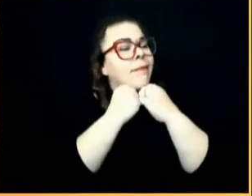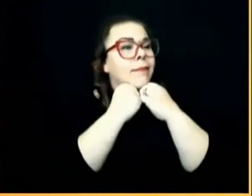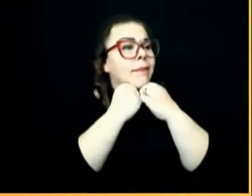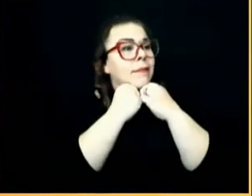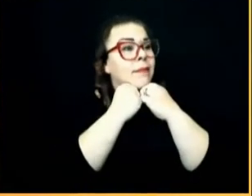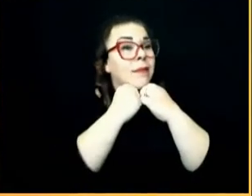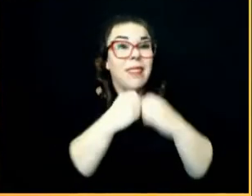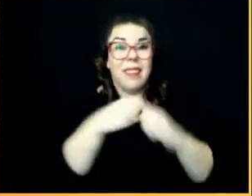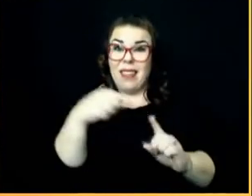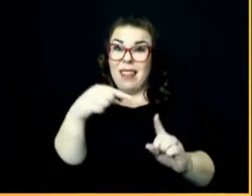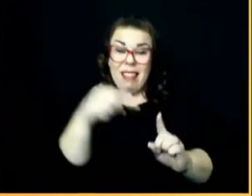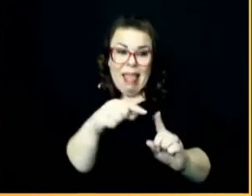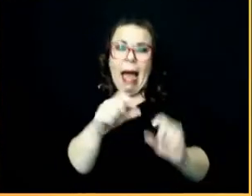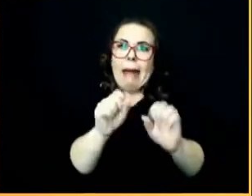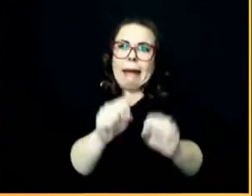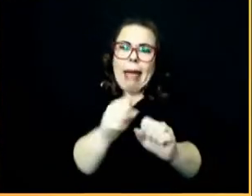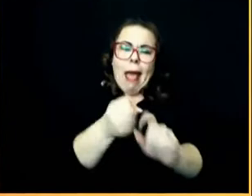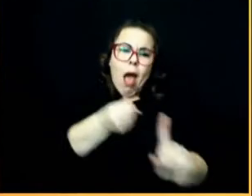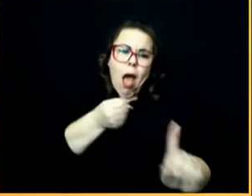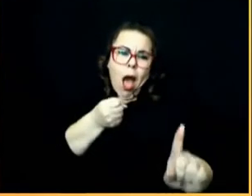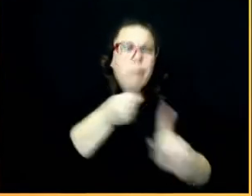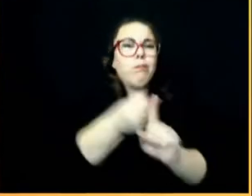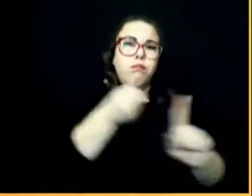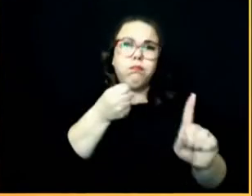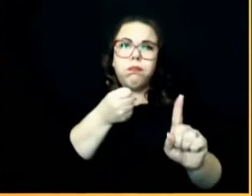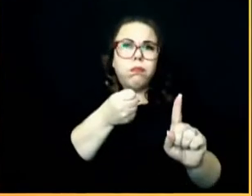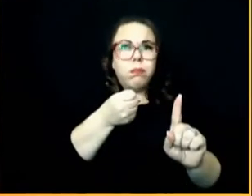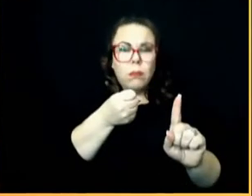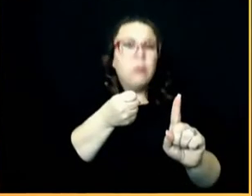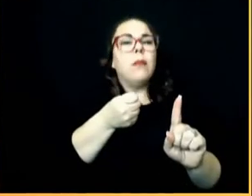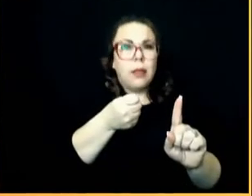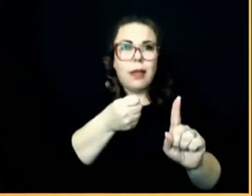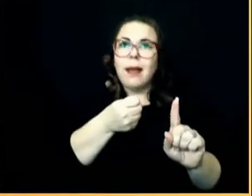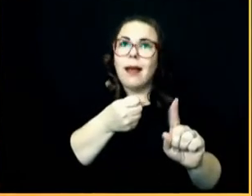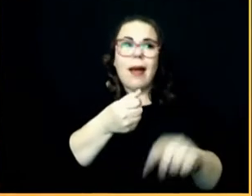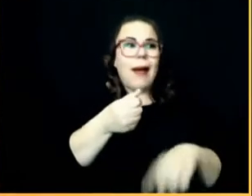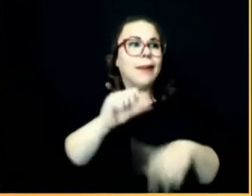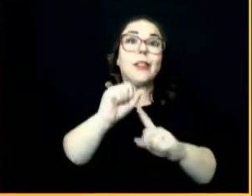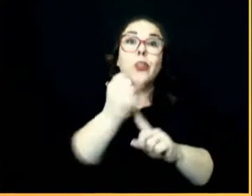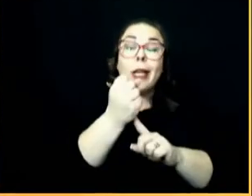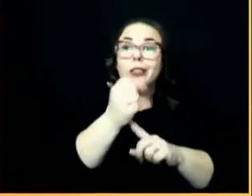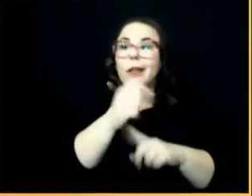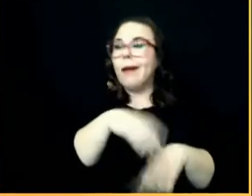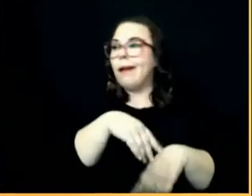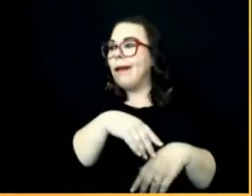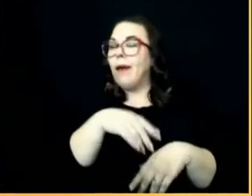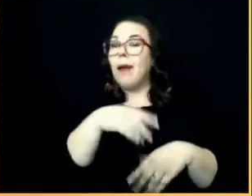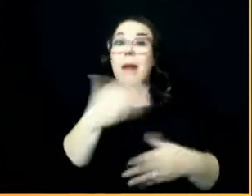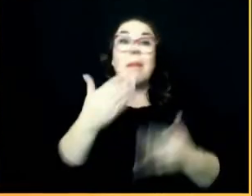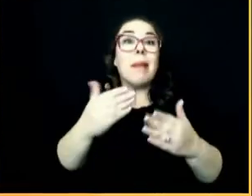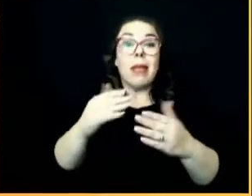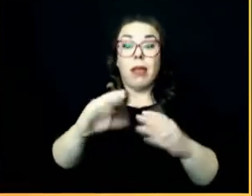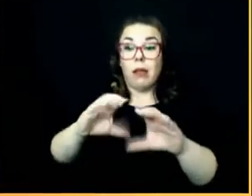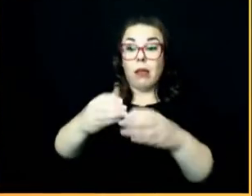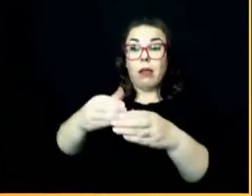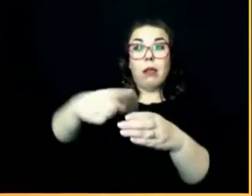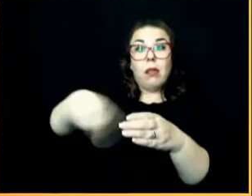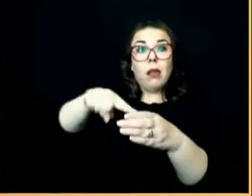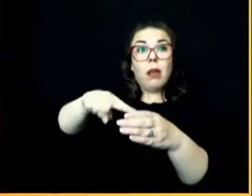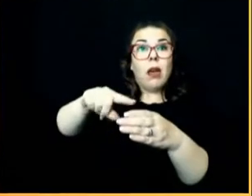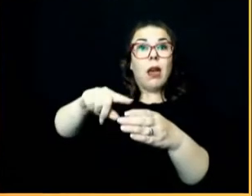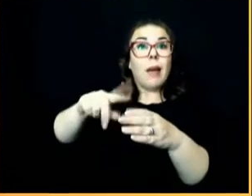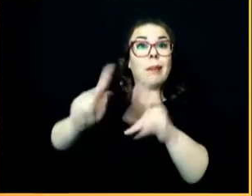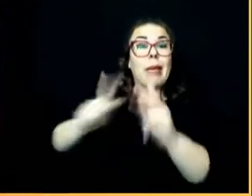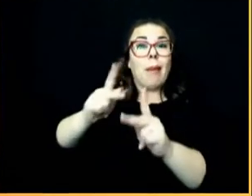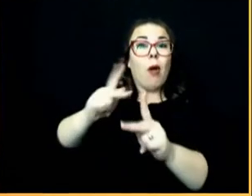can have an exponential impact on a situation or a group of people. I'm wondering if you could just dive a